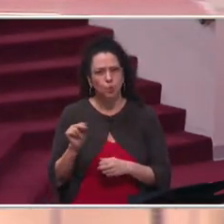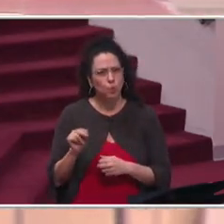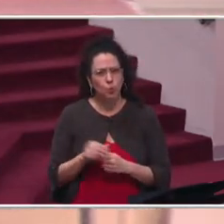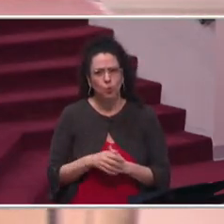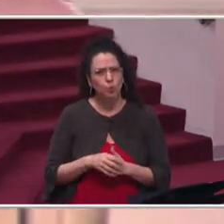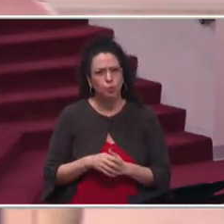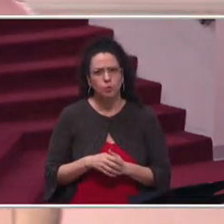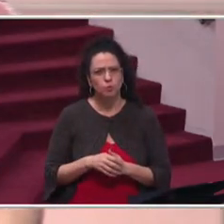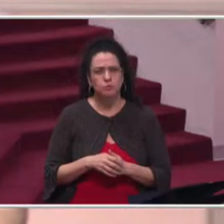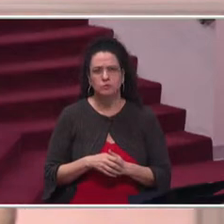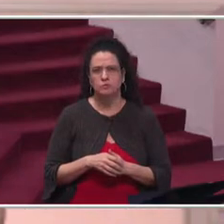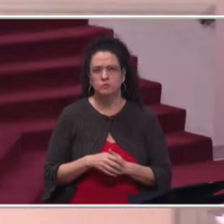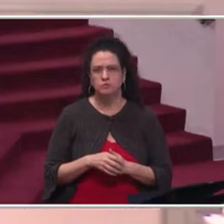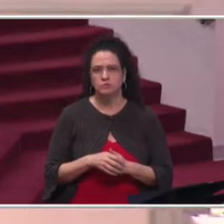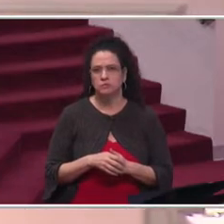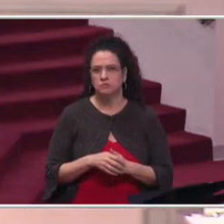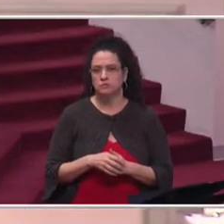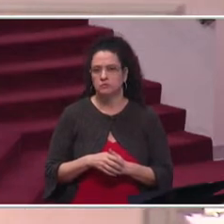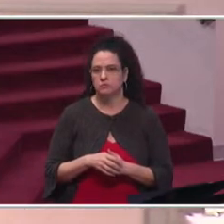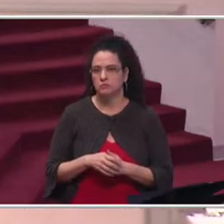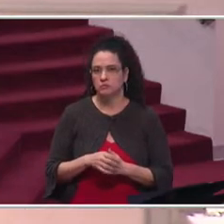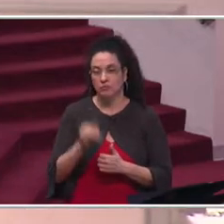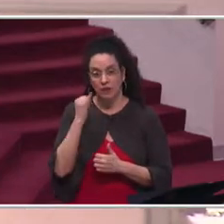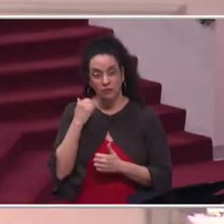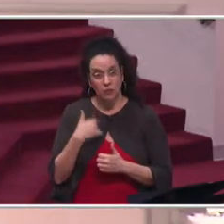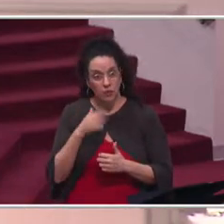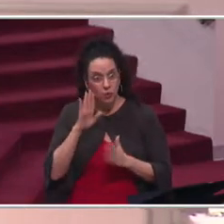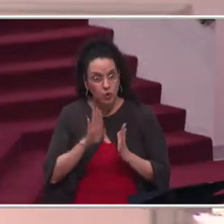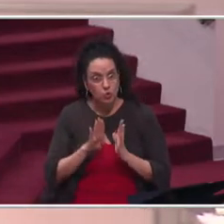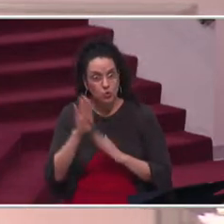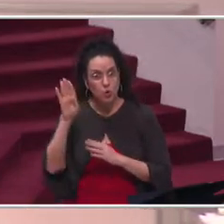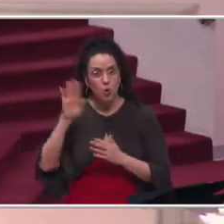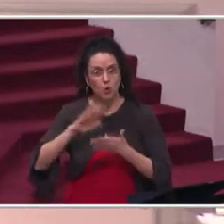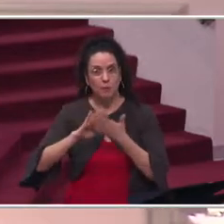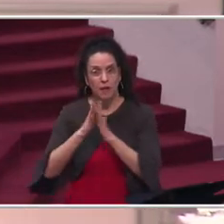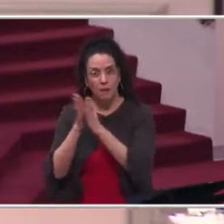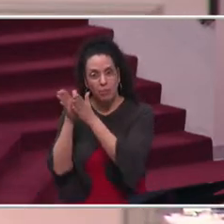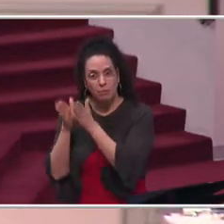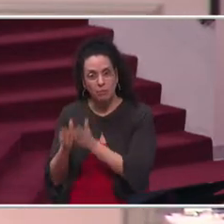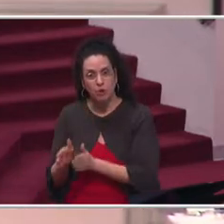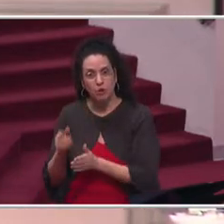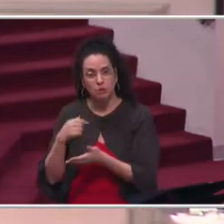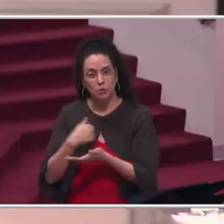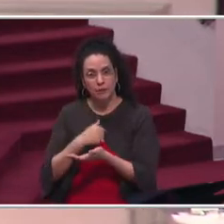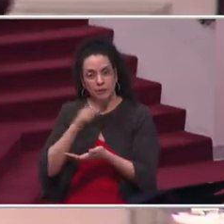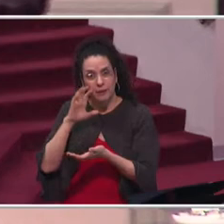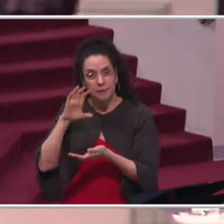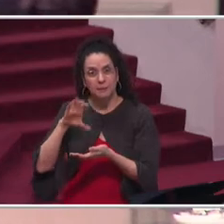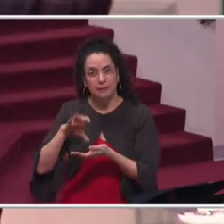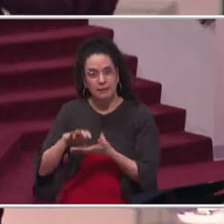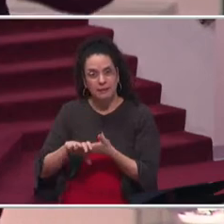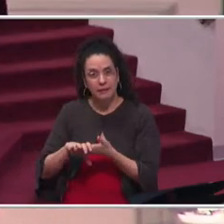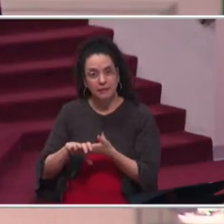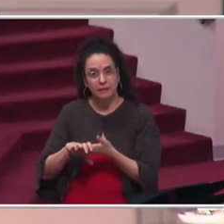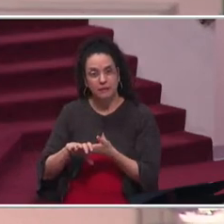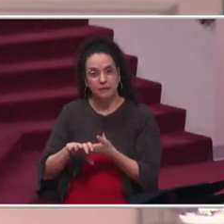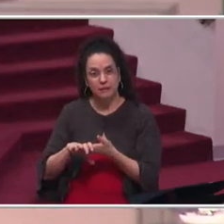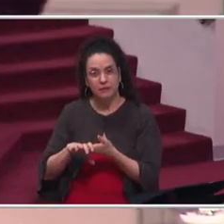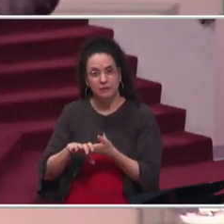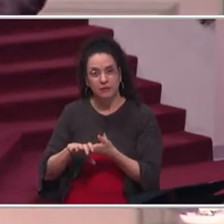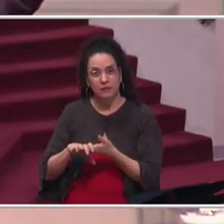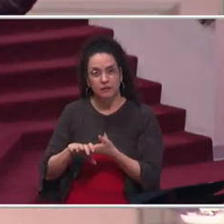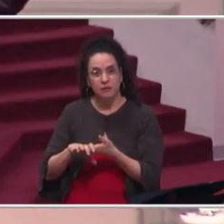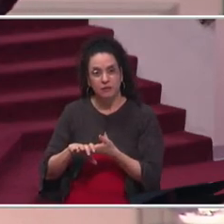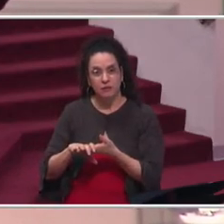if we're going to open up ourselves and if we're going to grow and become that person that we believe that we want to be, then we ought to allow God